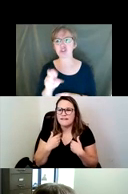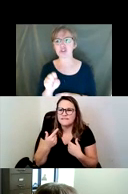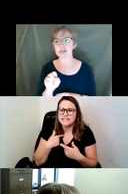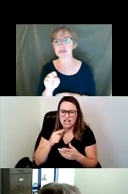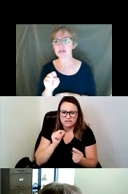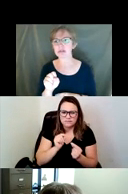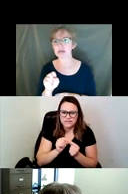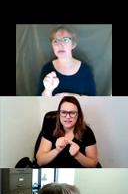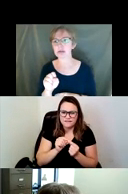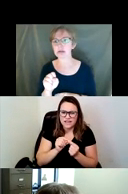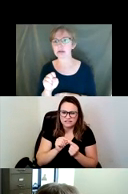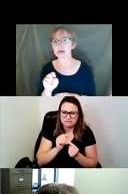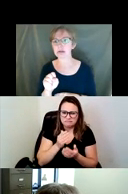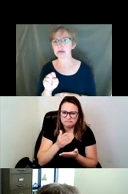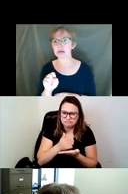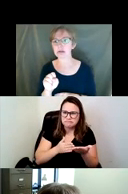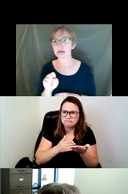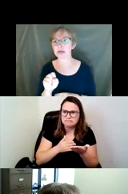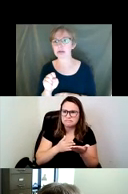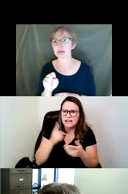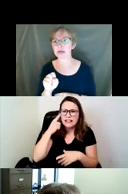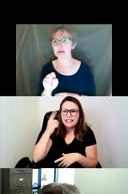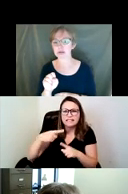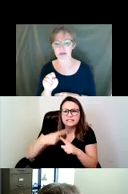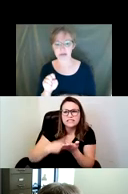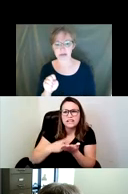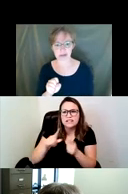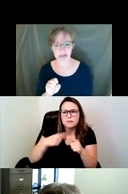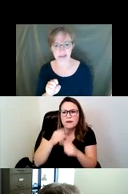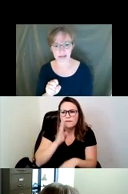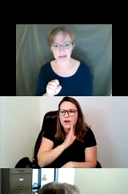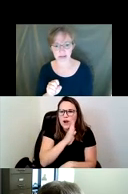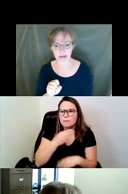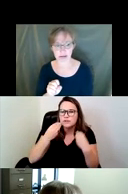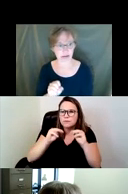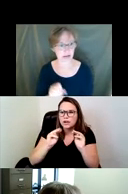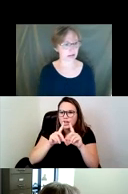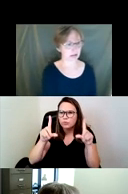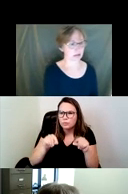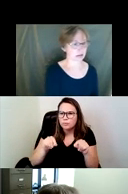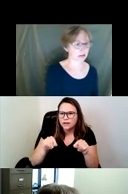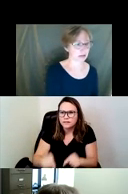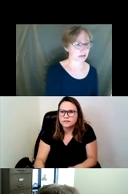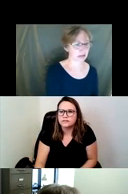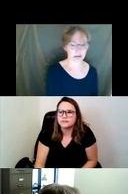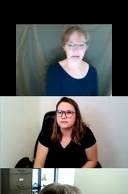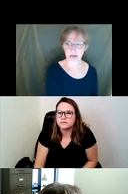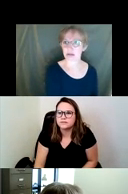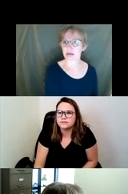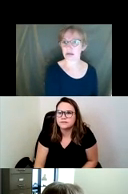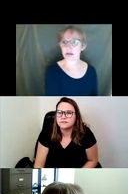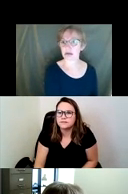I believe we are talking about the farmers market coupons. Yes, that's when that came in. Okay. Yes, there is, and